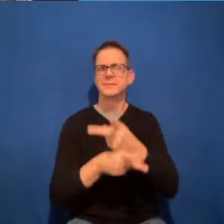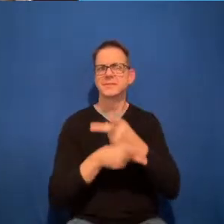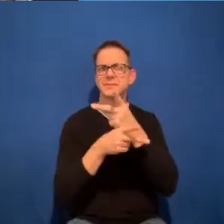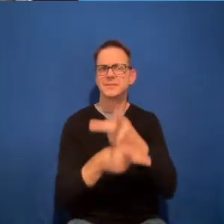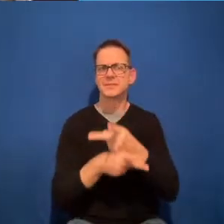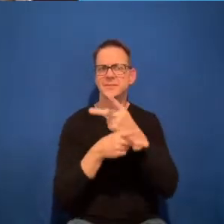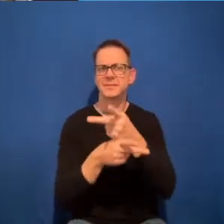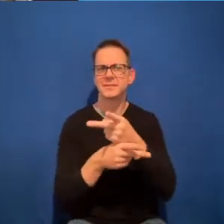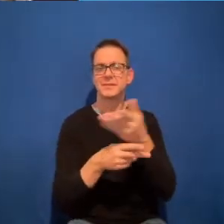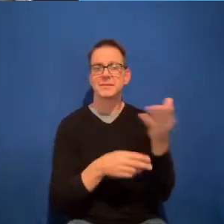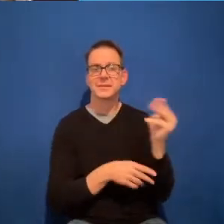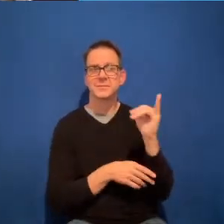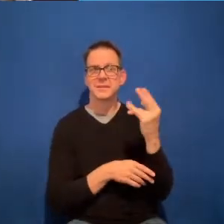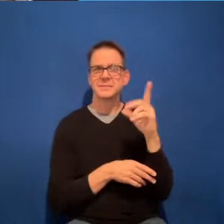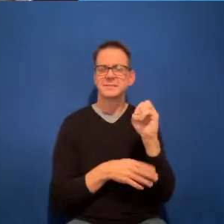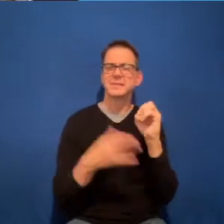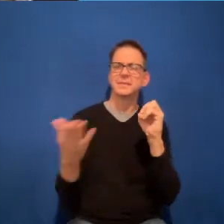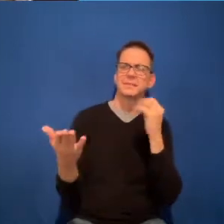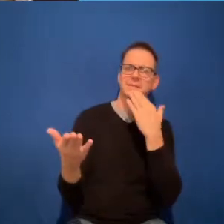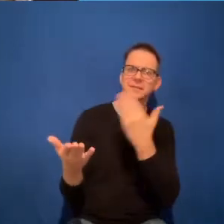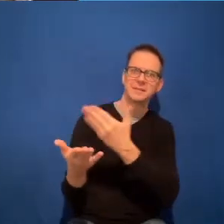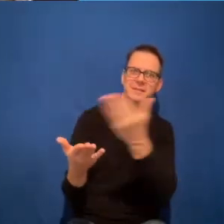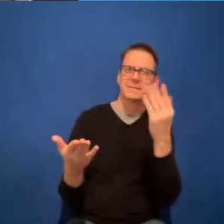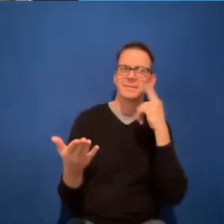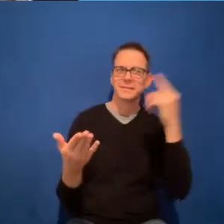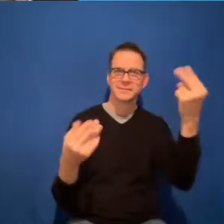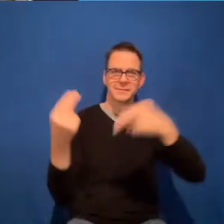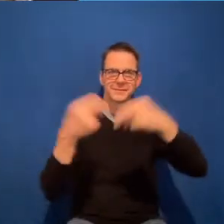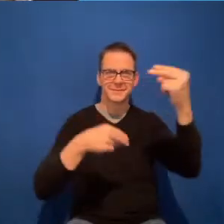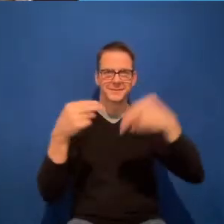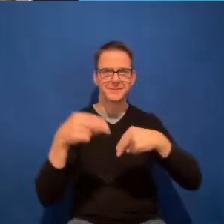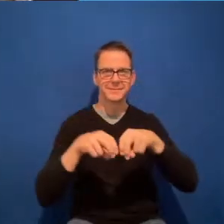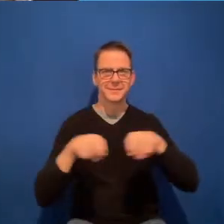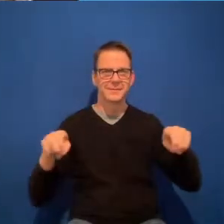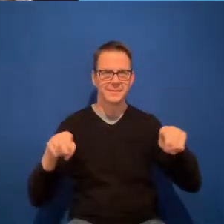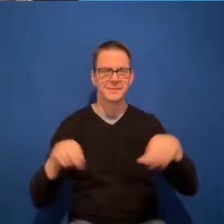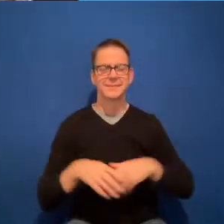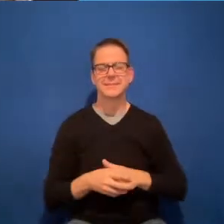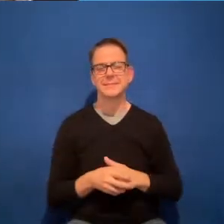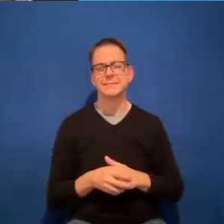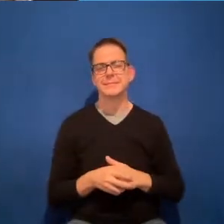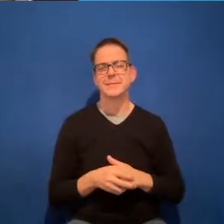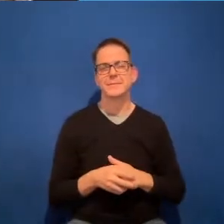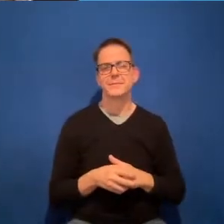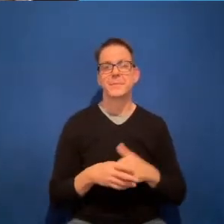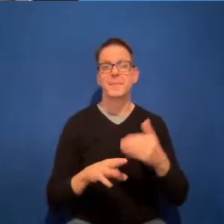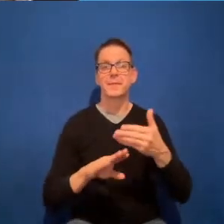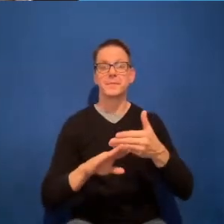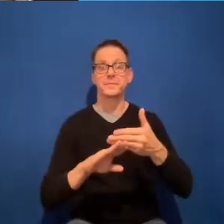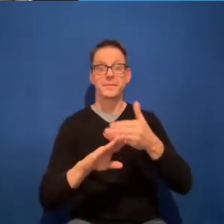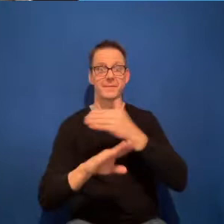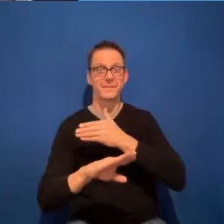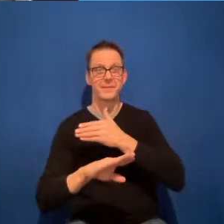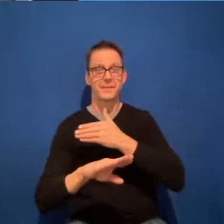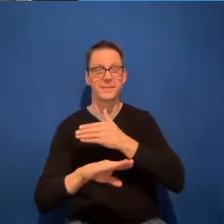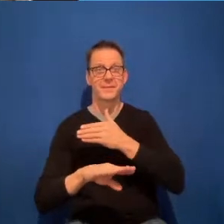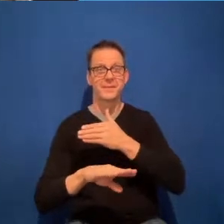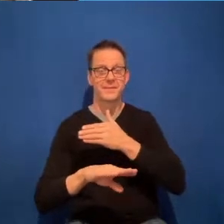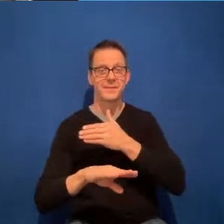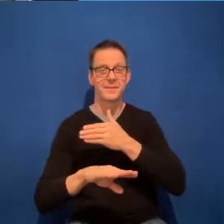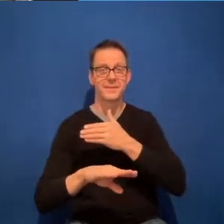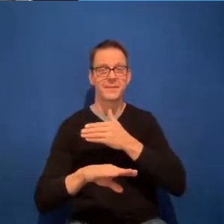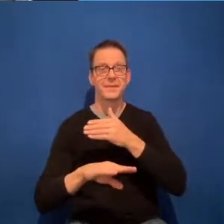Thank you all so very much for being with us today. I would love to start us off, like I mentioned, in the before time. So before the